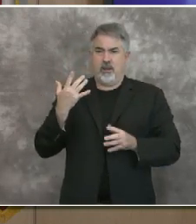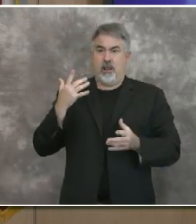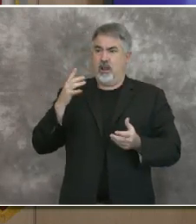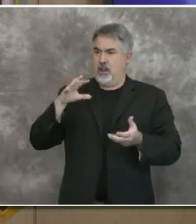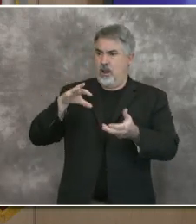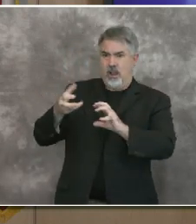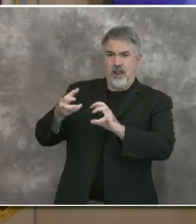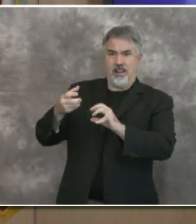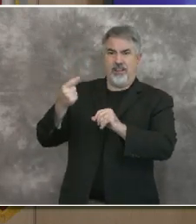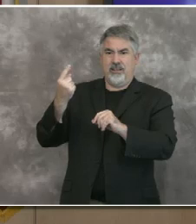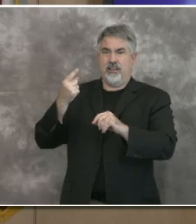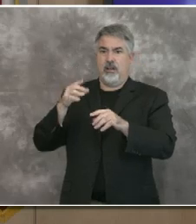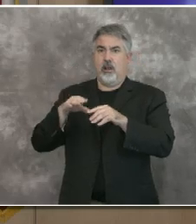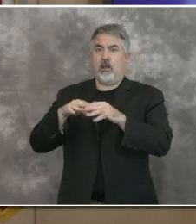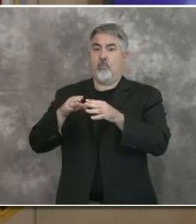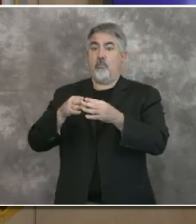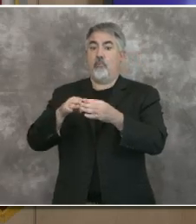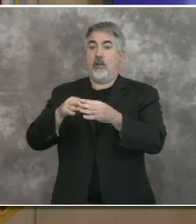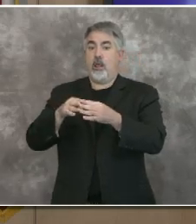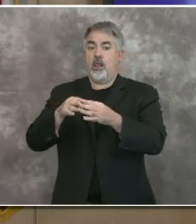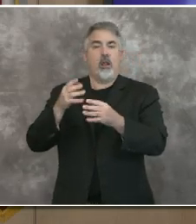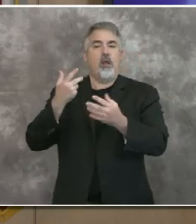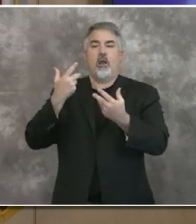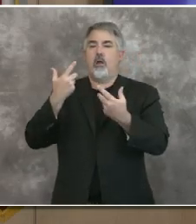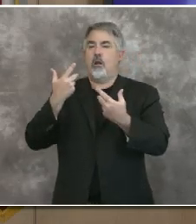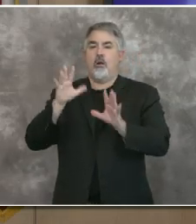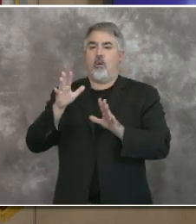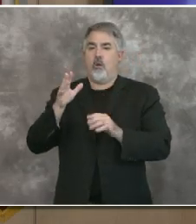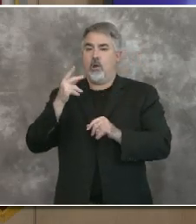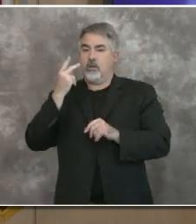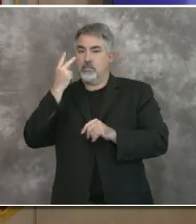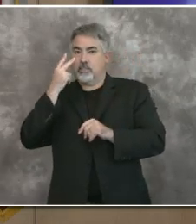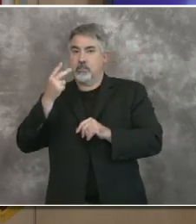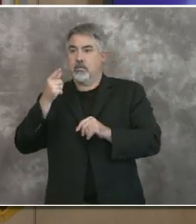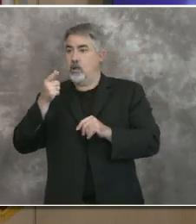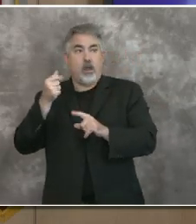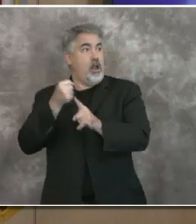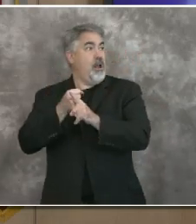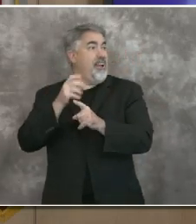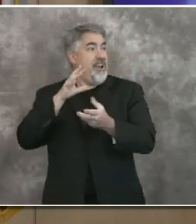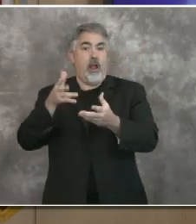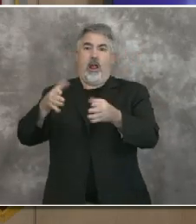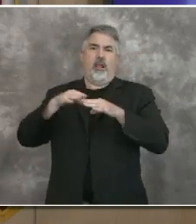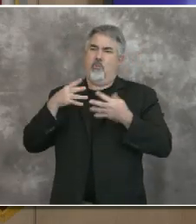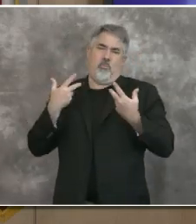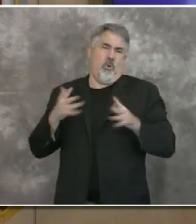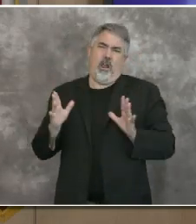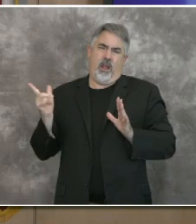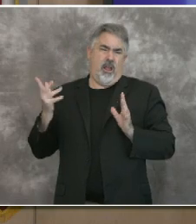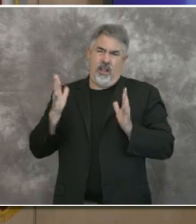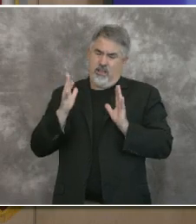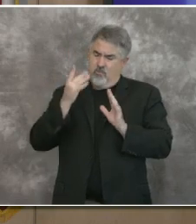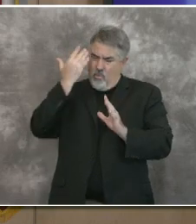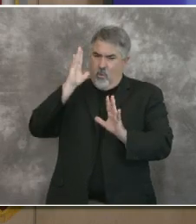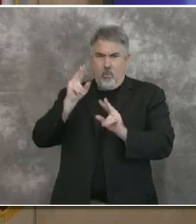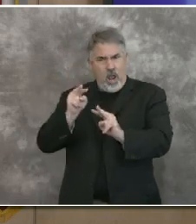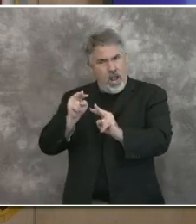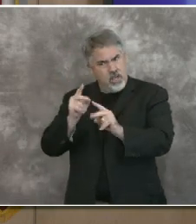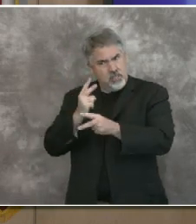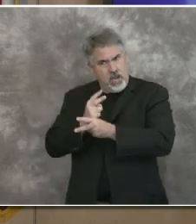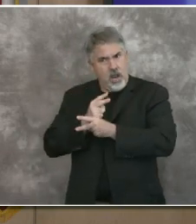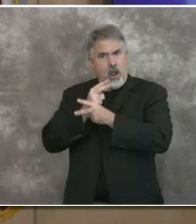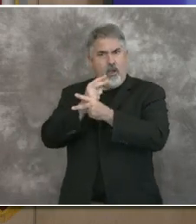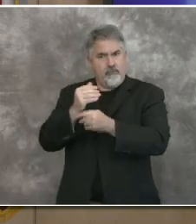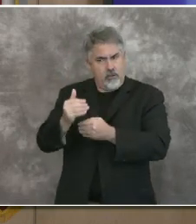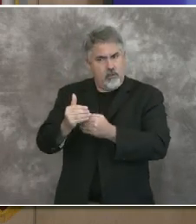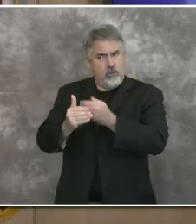up, we will not immediately know the impact of that change. It takes a while as behaviors change to know, are we seeing an uptick or